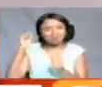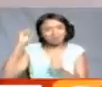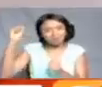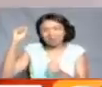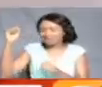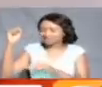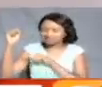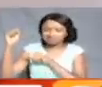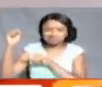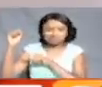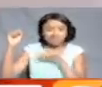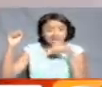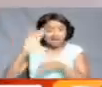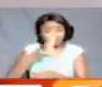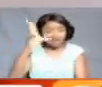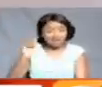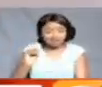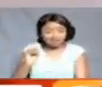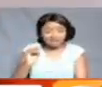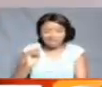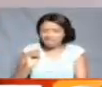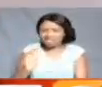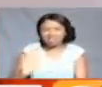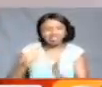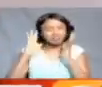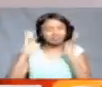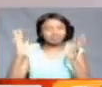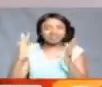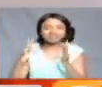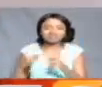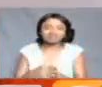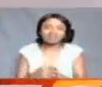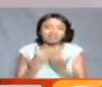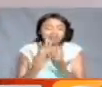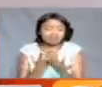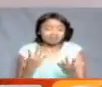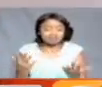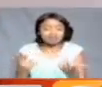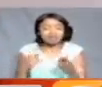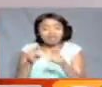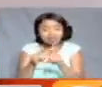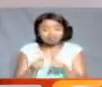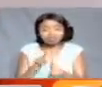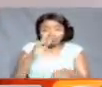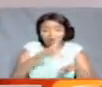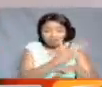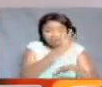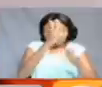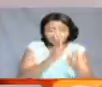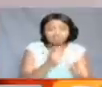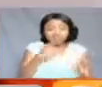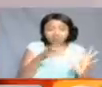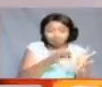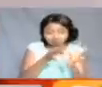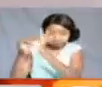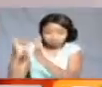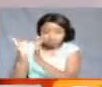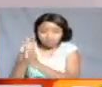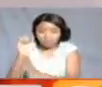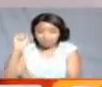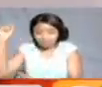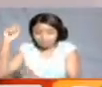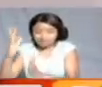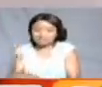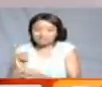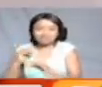politics is always the biggest thing. Right. And even for the musicians who attach themselves with politicians end up being big. So I think it's just the way